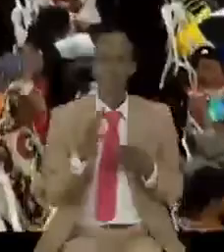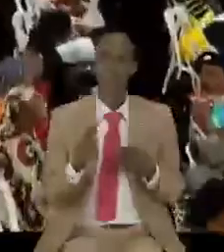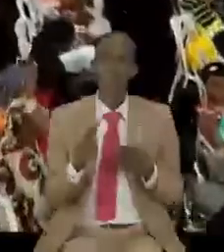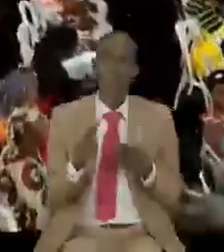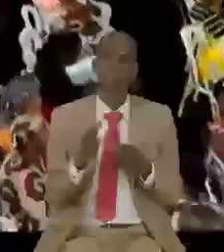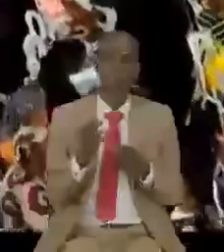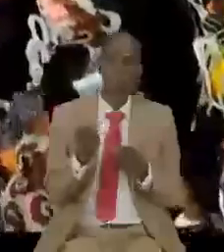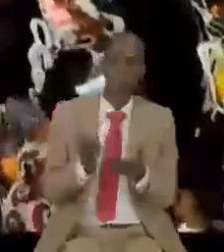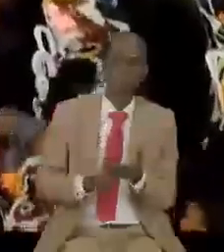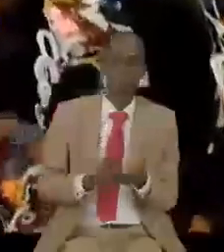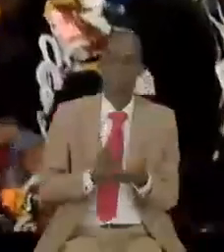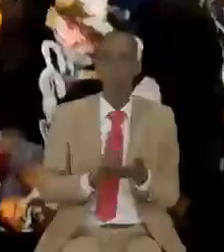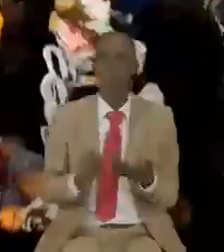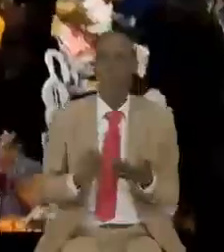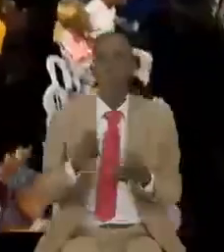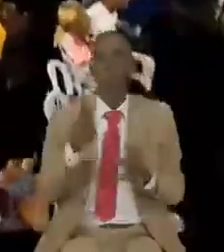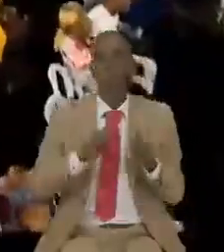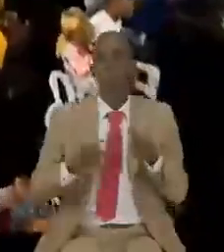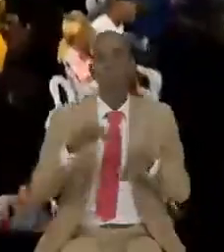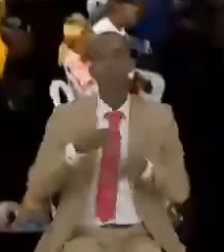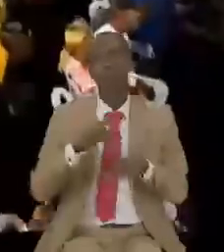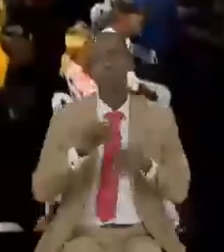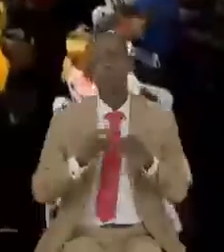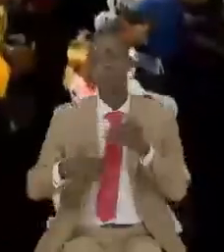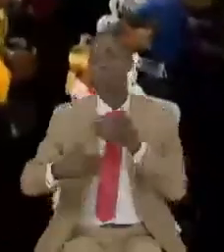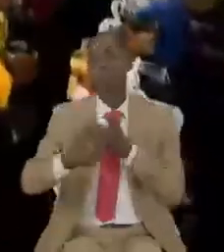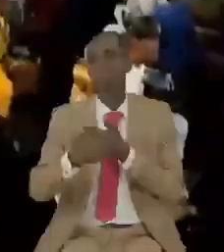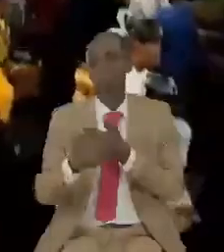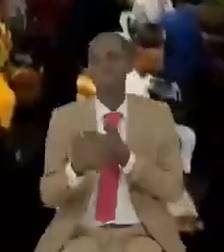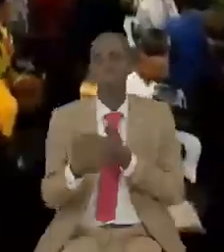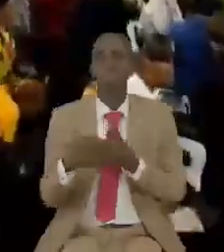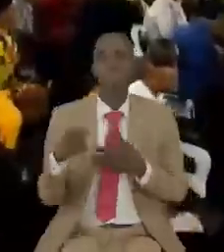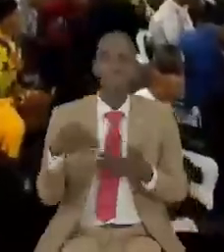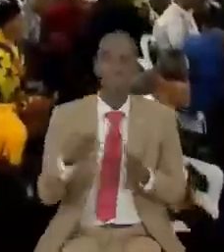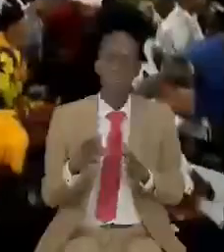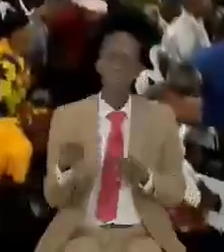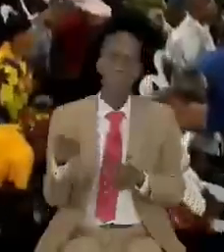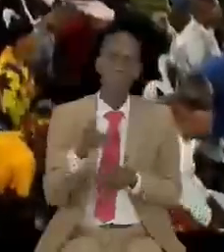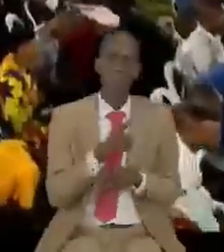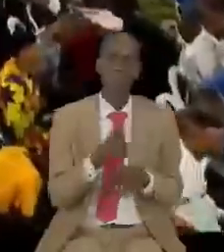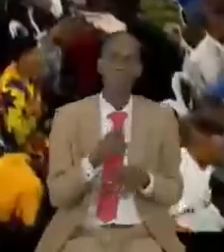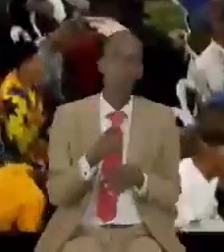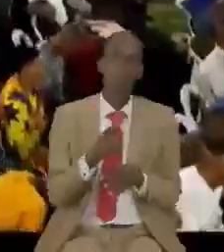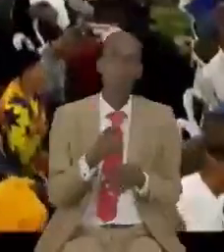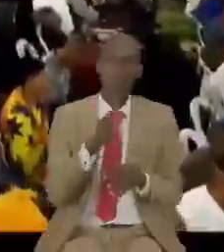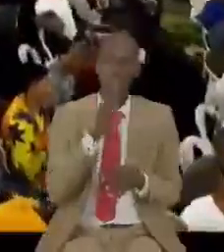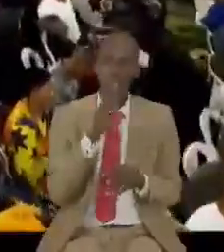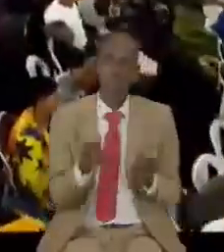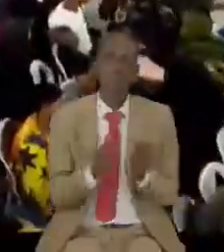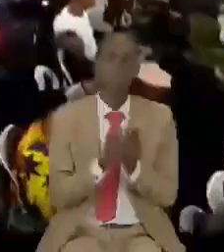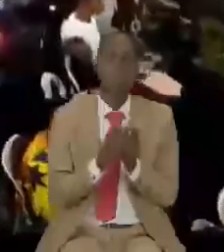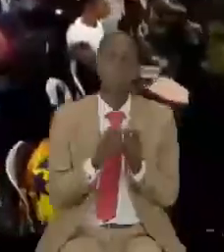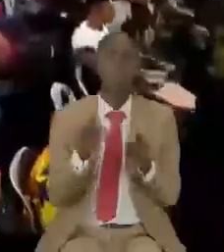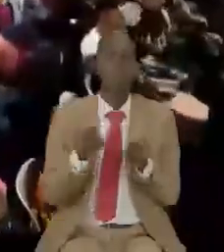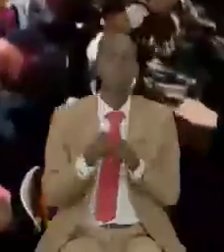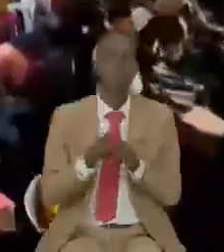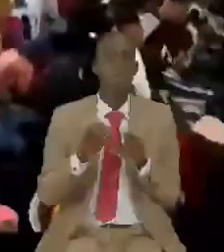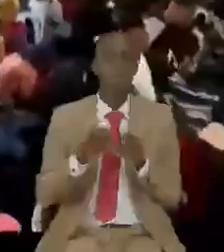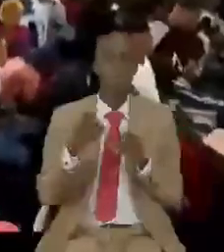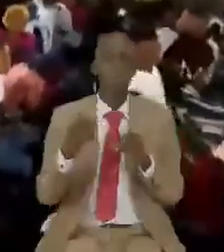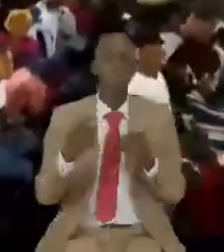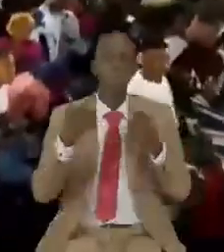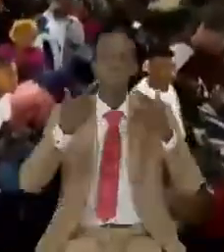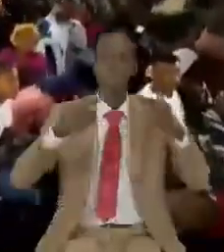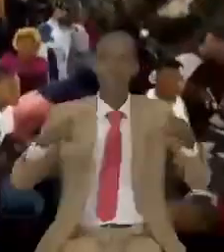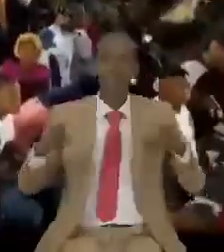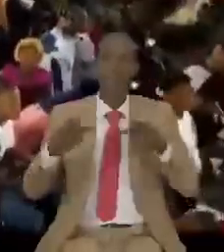Those are the far back. Let them be helped. The language section, let the counselors also reach there and